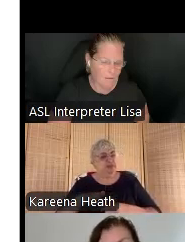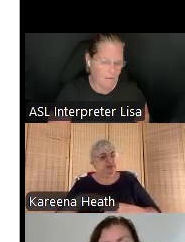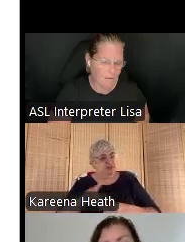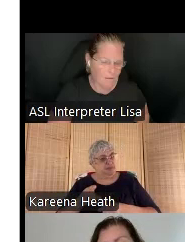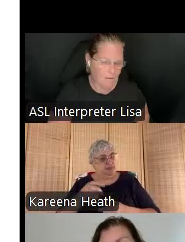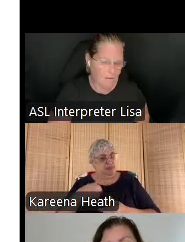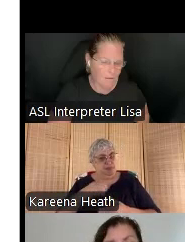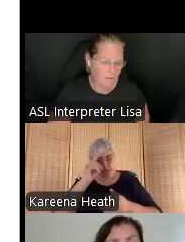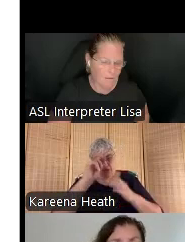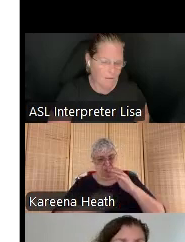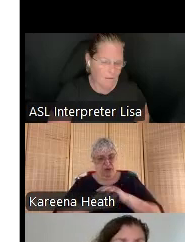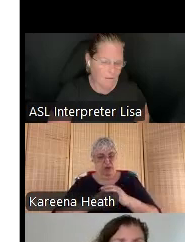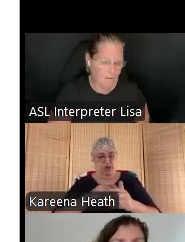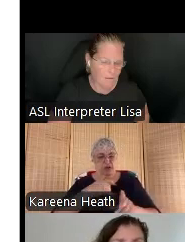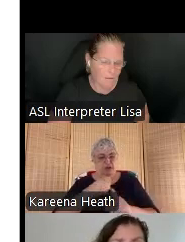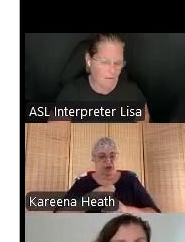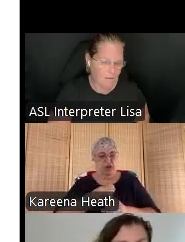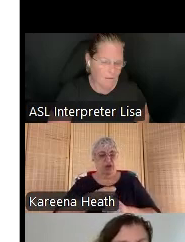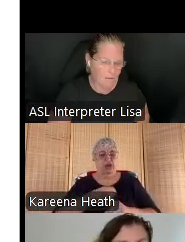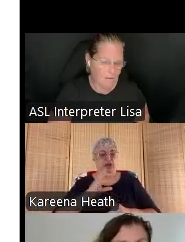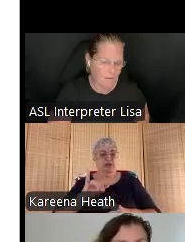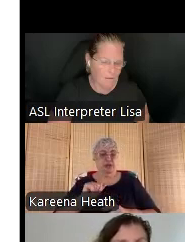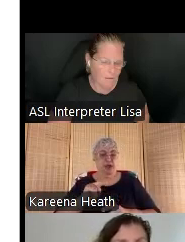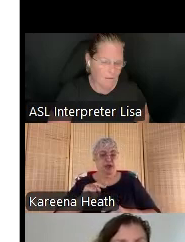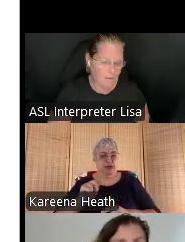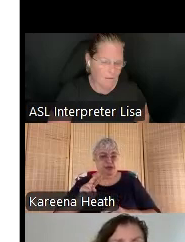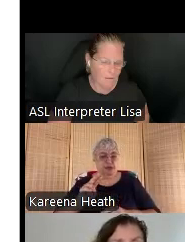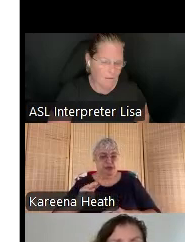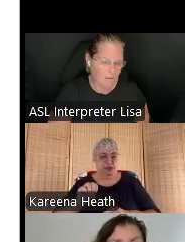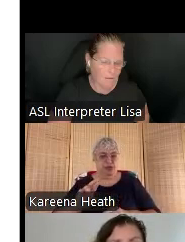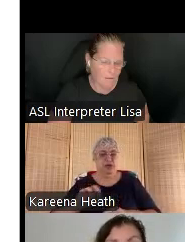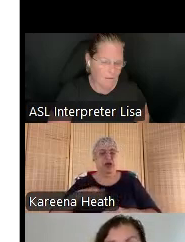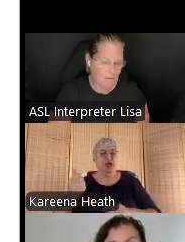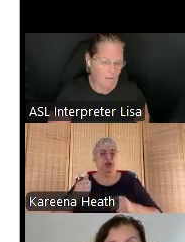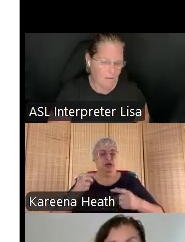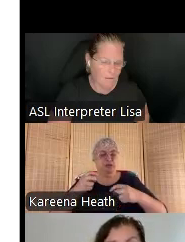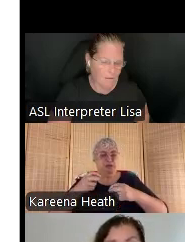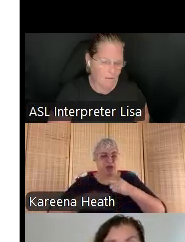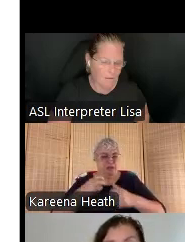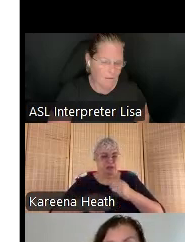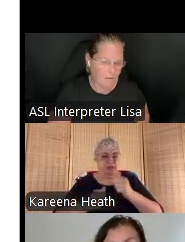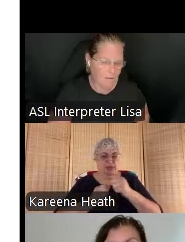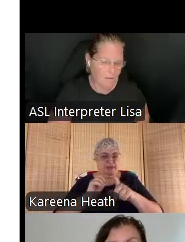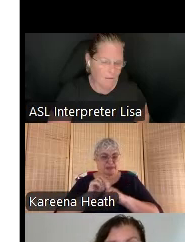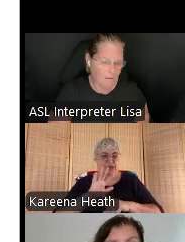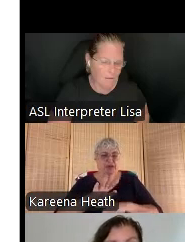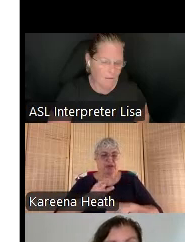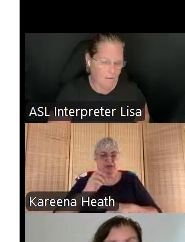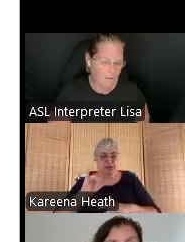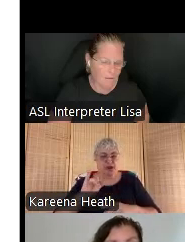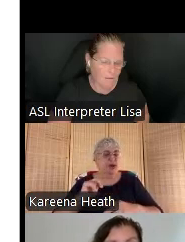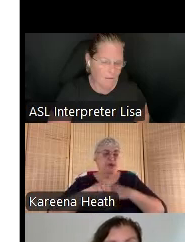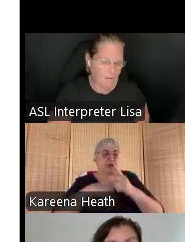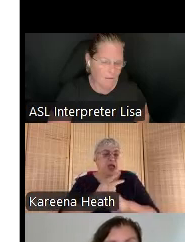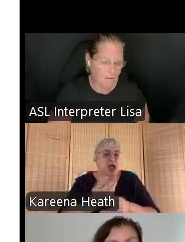ever had a stroke, heart attack, brain tumor, or other medical problem that affected your brain? If so, what type and what was